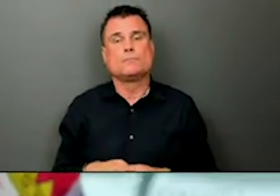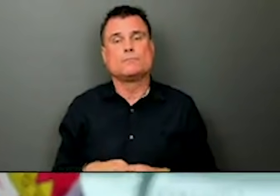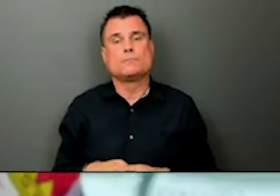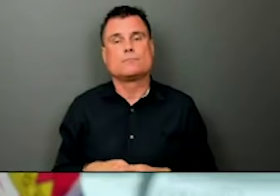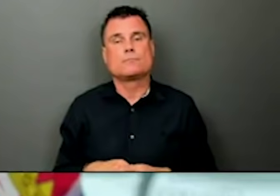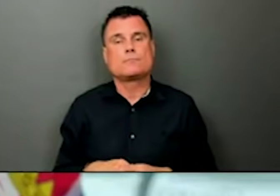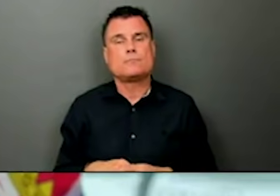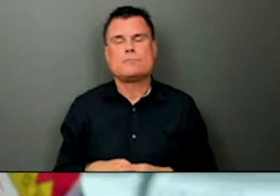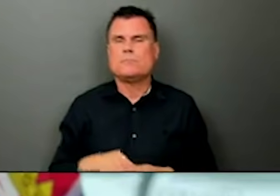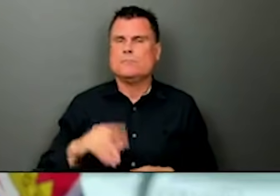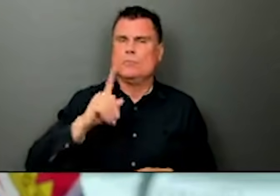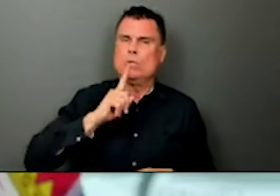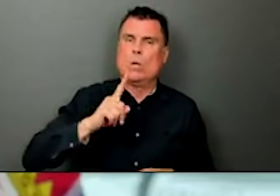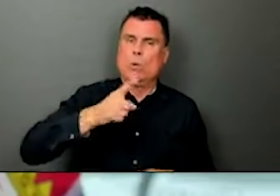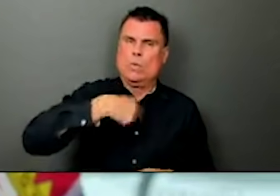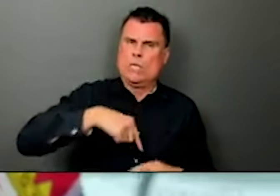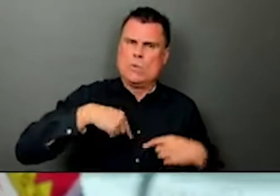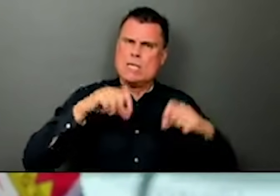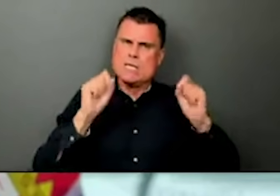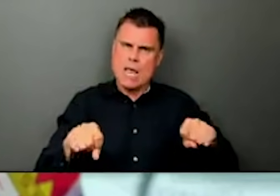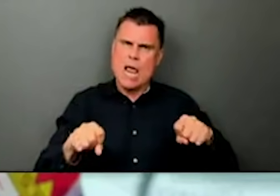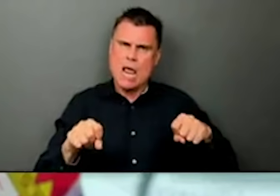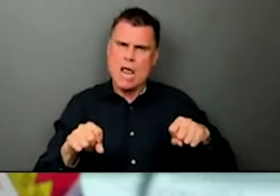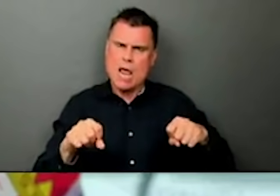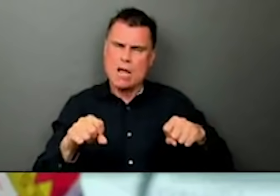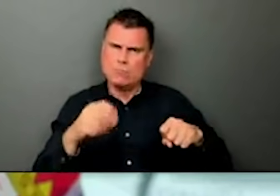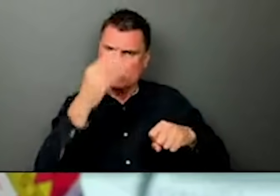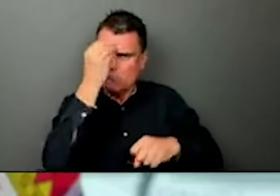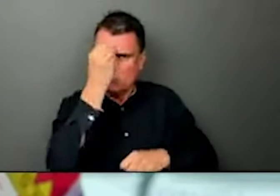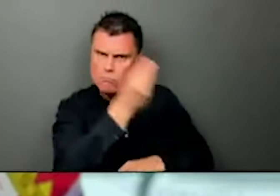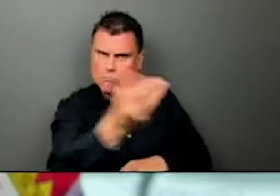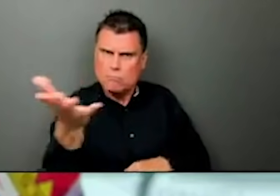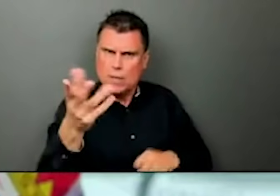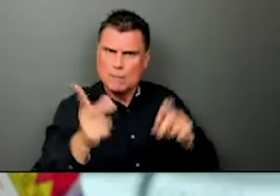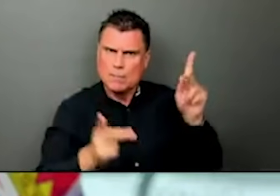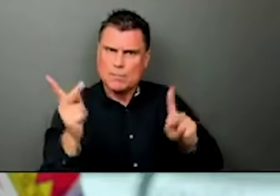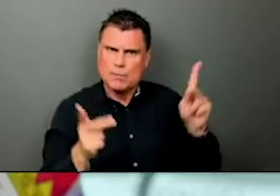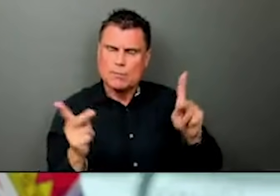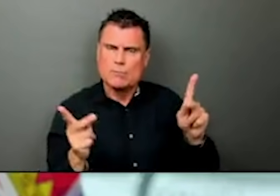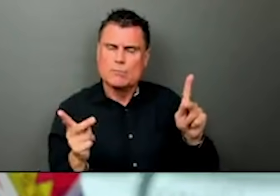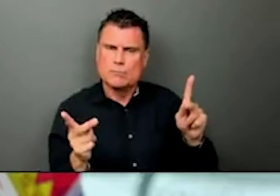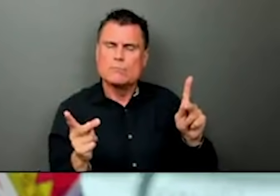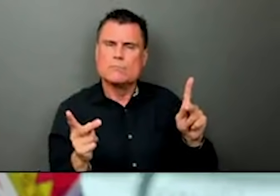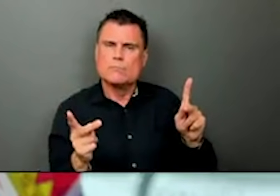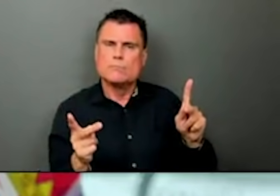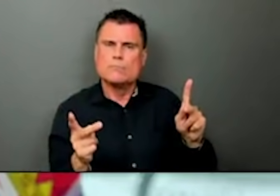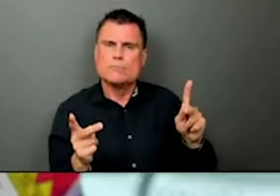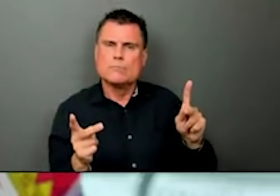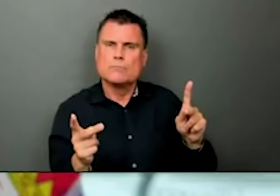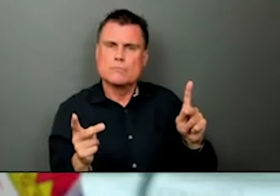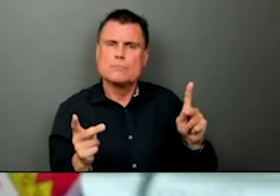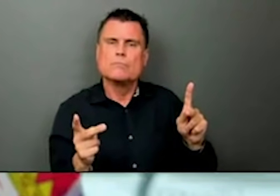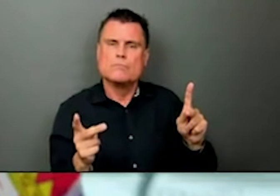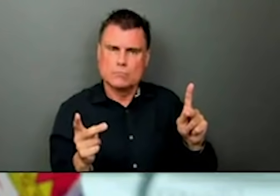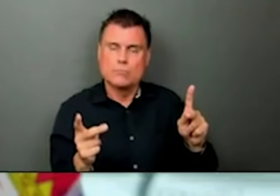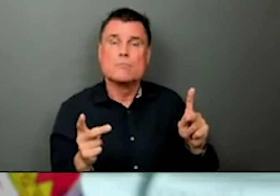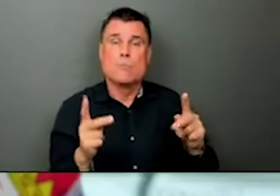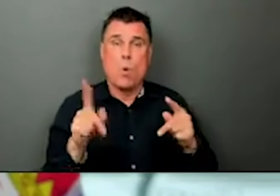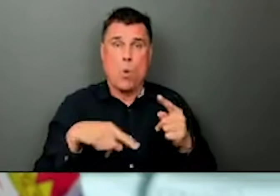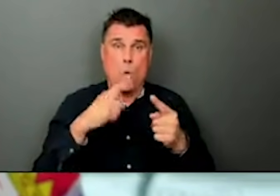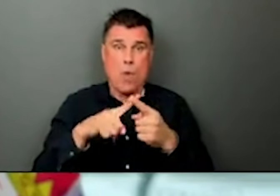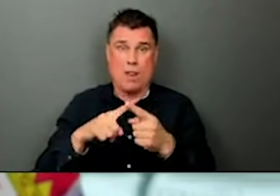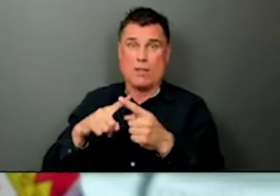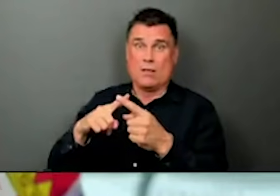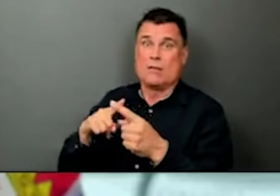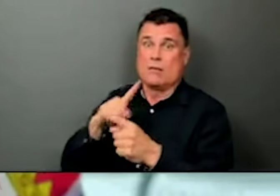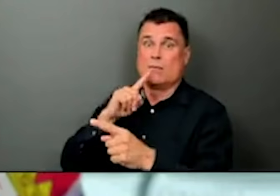what we can assure people of is that, again, as soon as vaccines arrive, groups of people will be receiving their invitation.